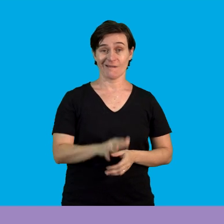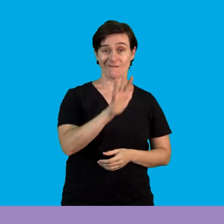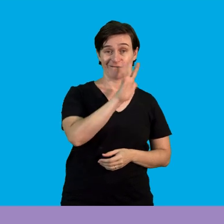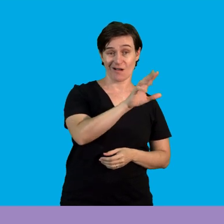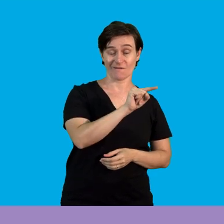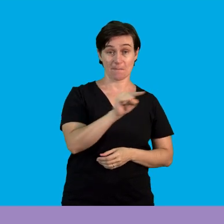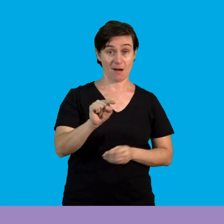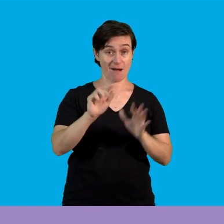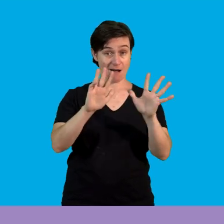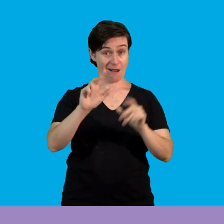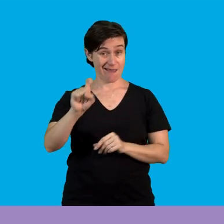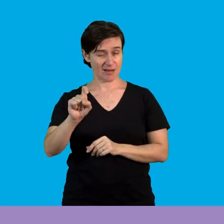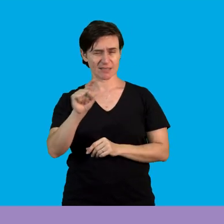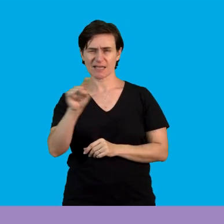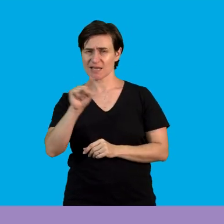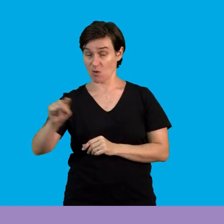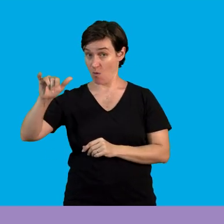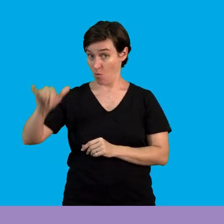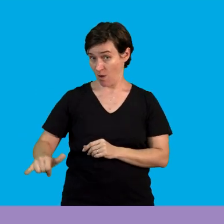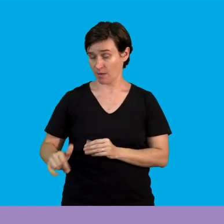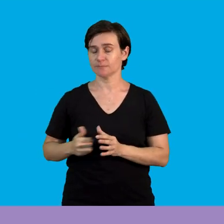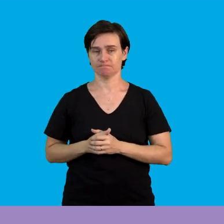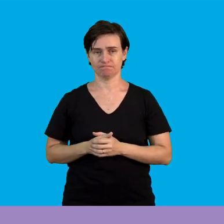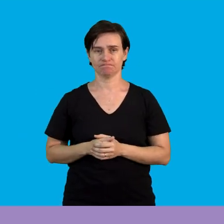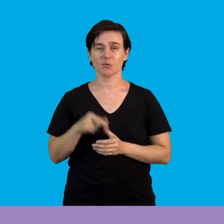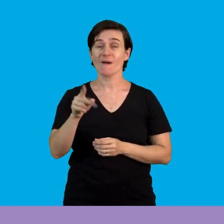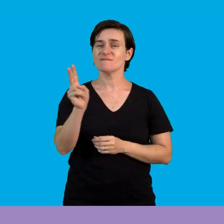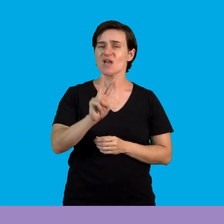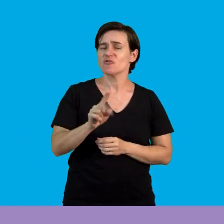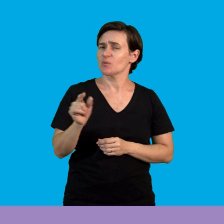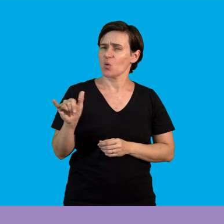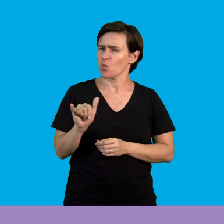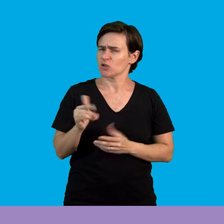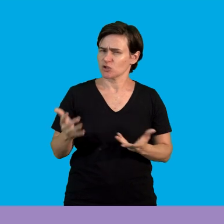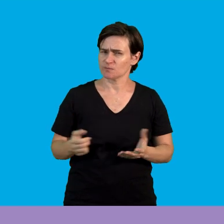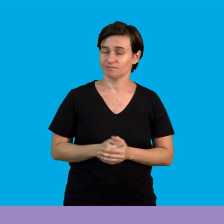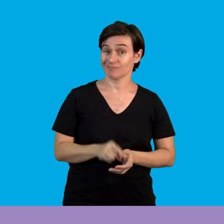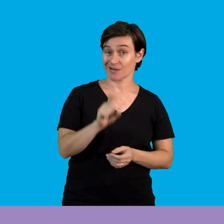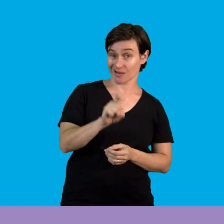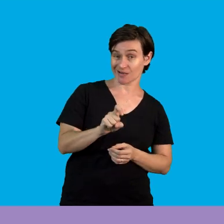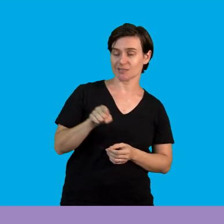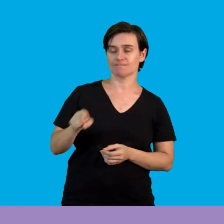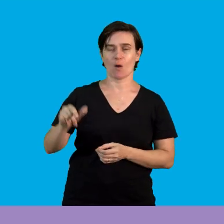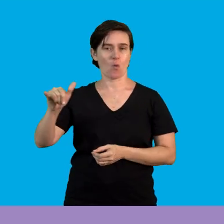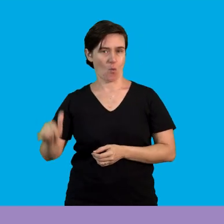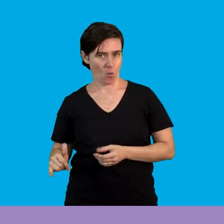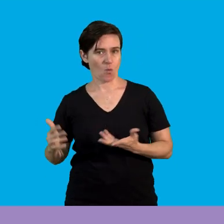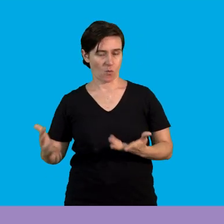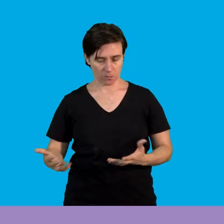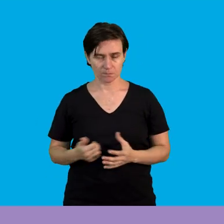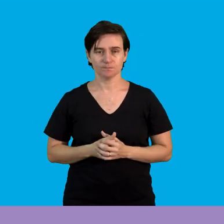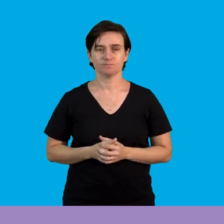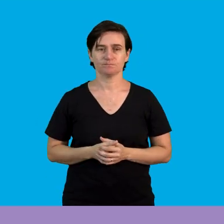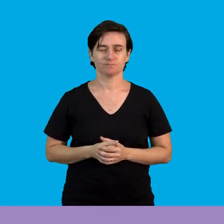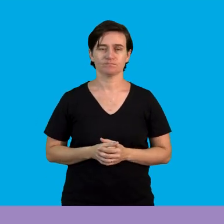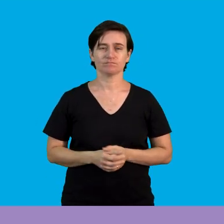5 minus 9x equals to y. So our variable would be x, and the next